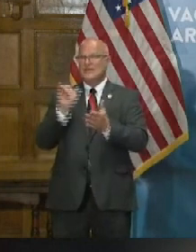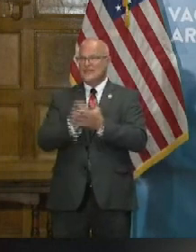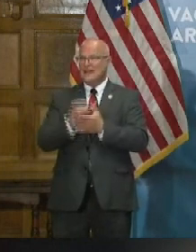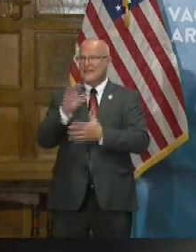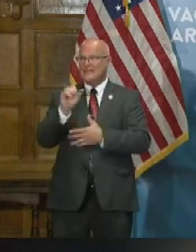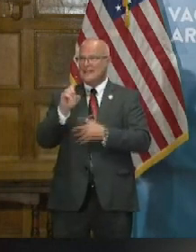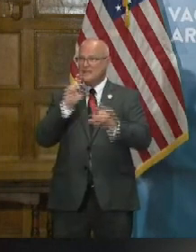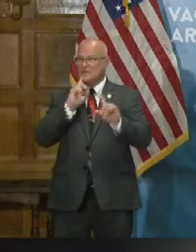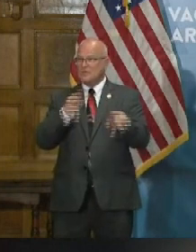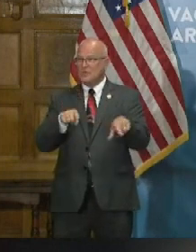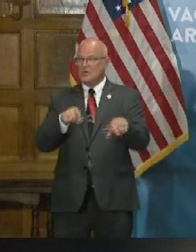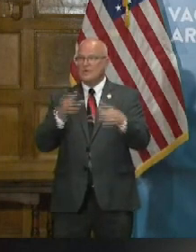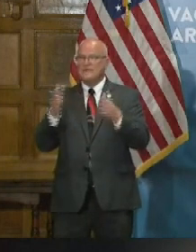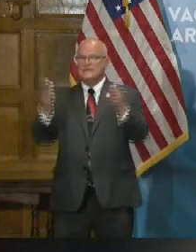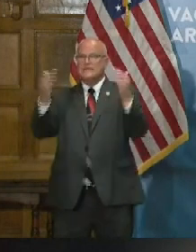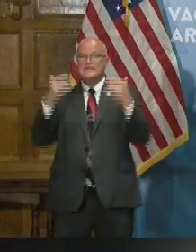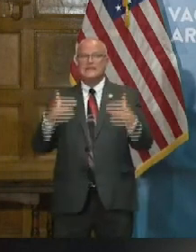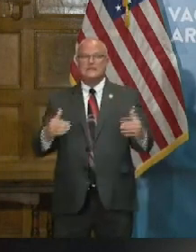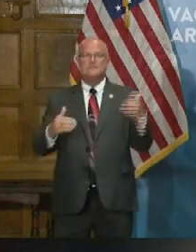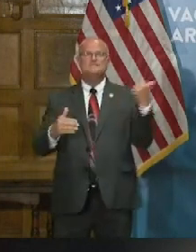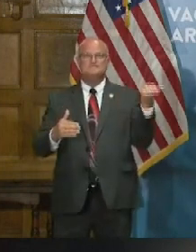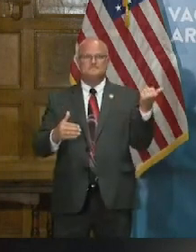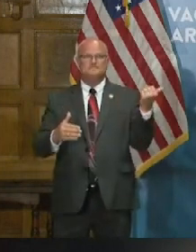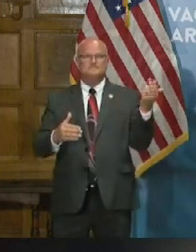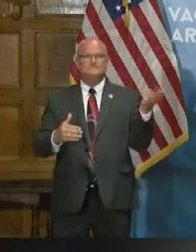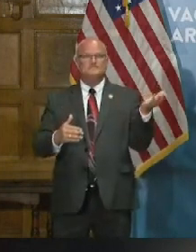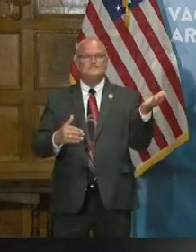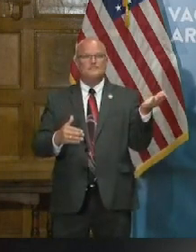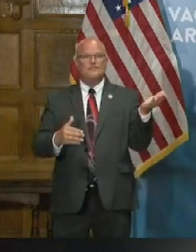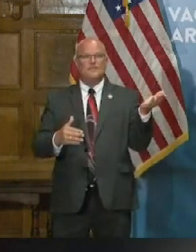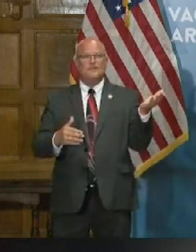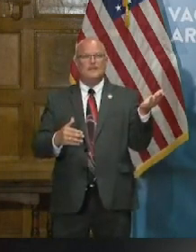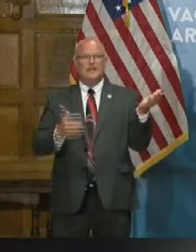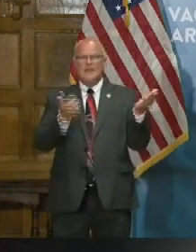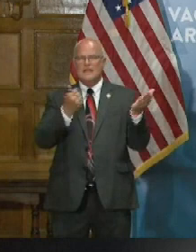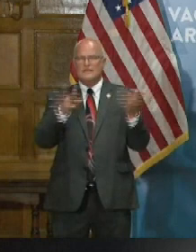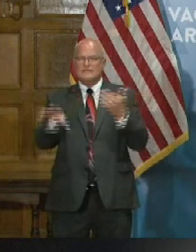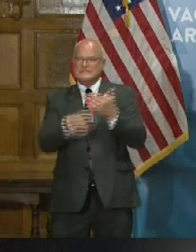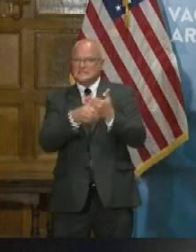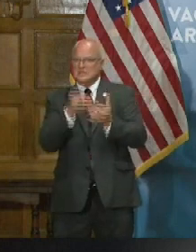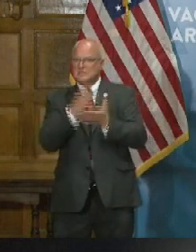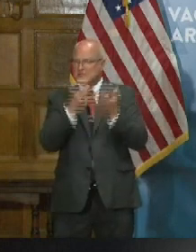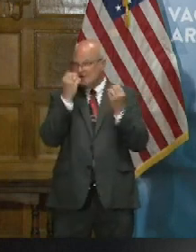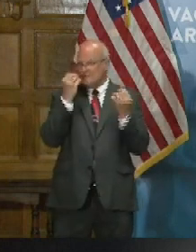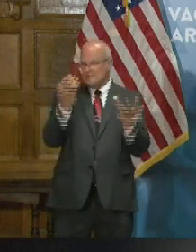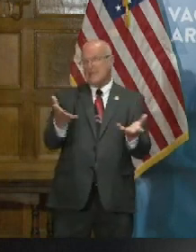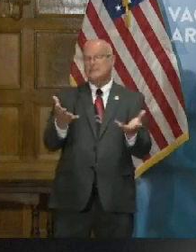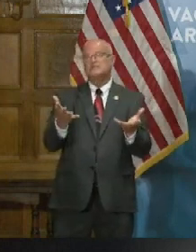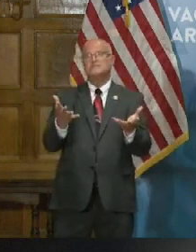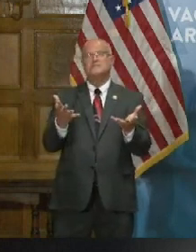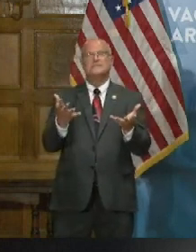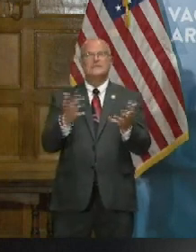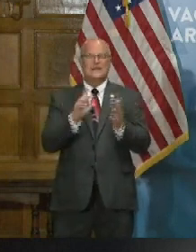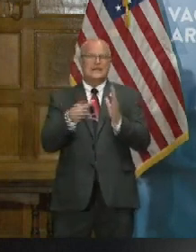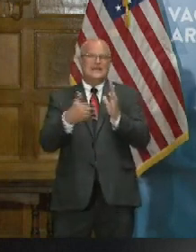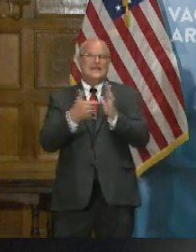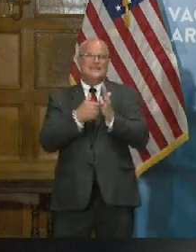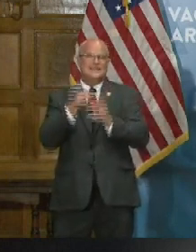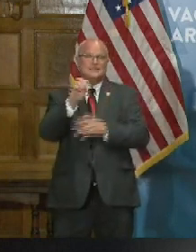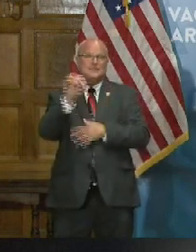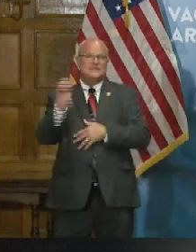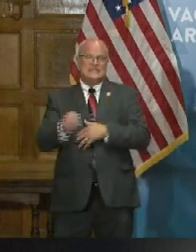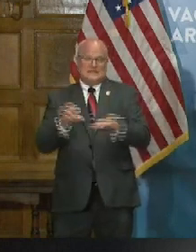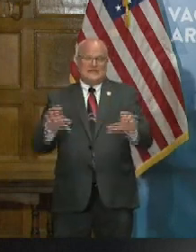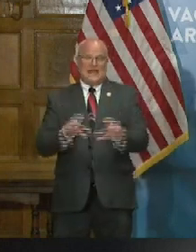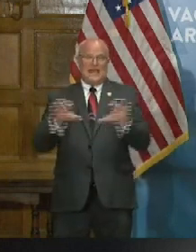the case report. If you go to the next one, we can see a couple additional pieces of information. This is the percent